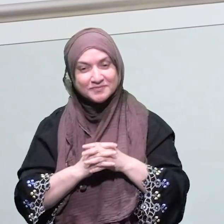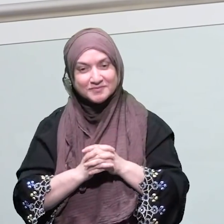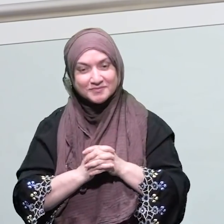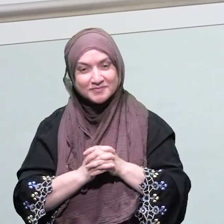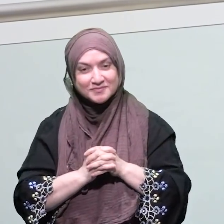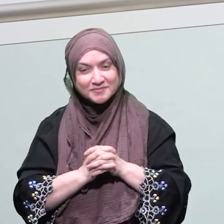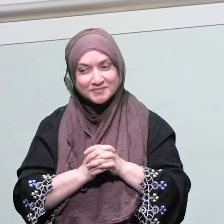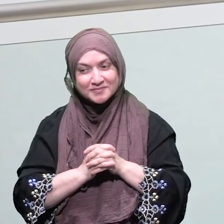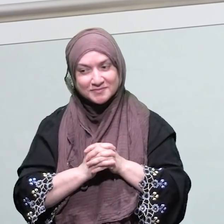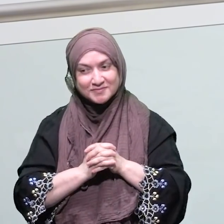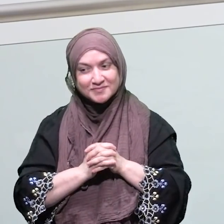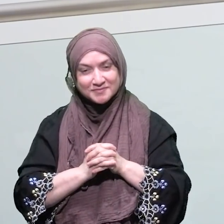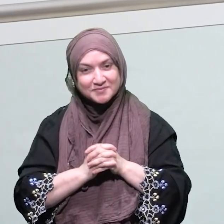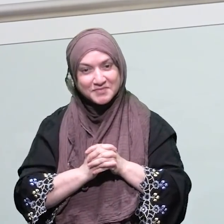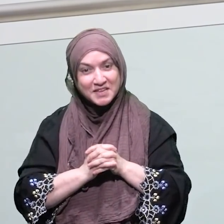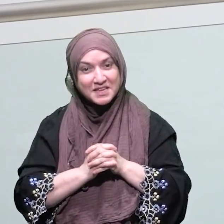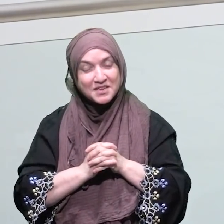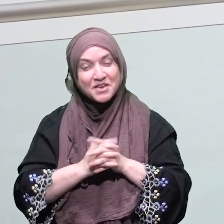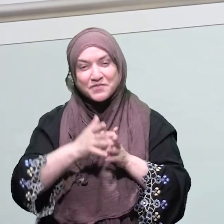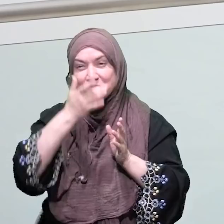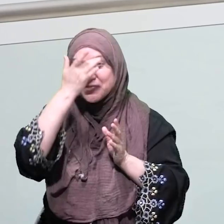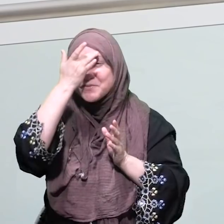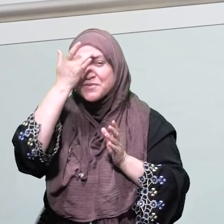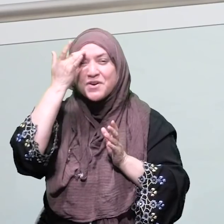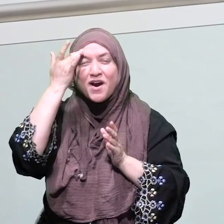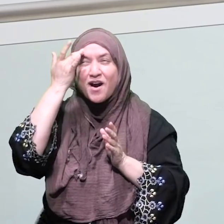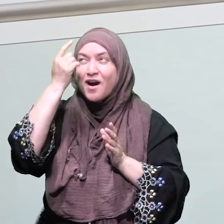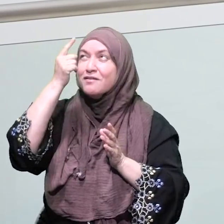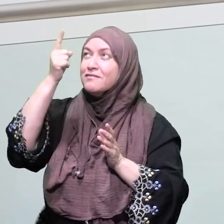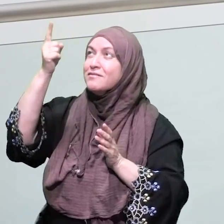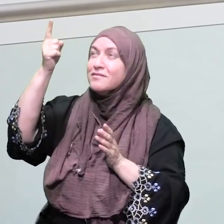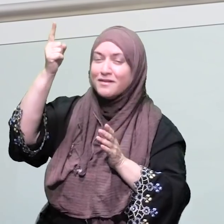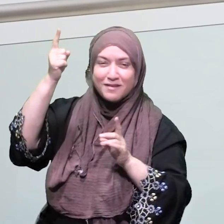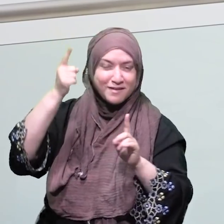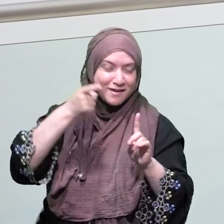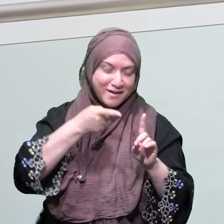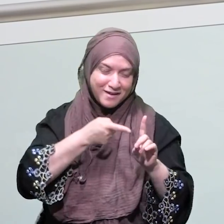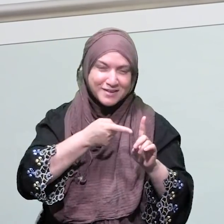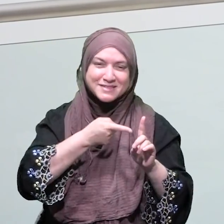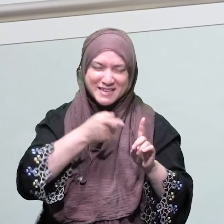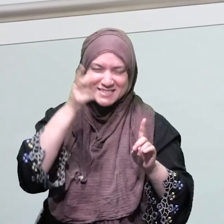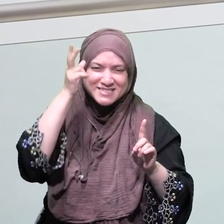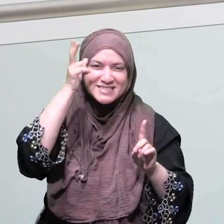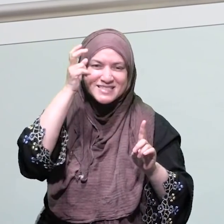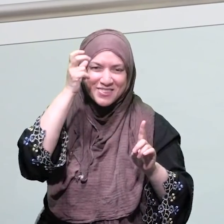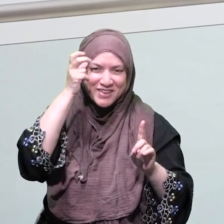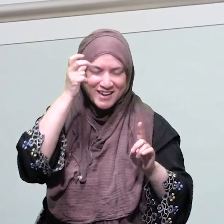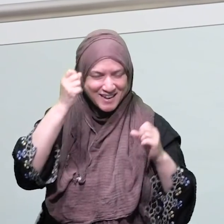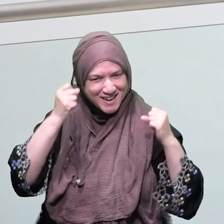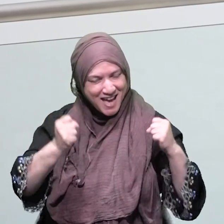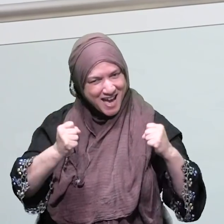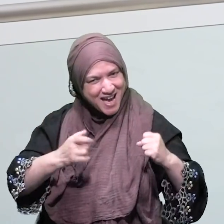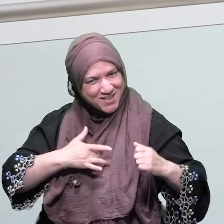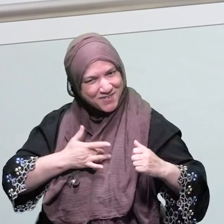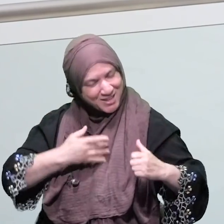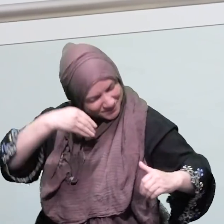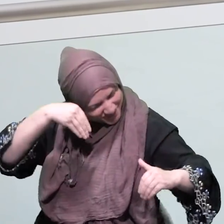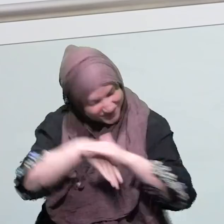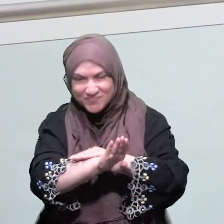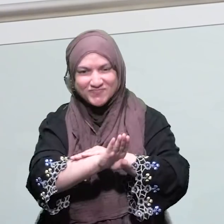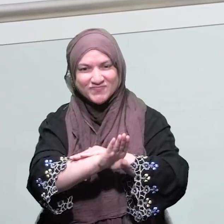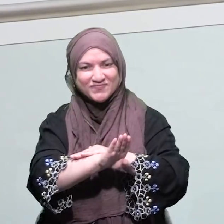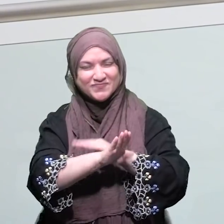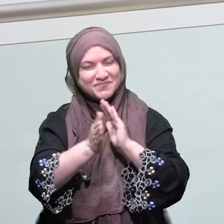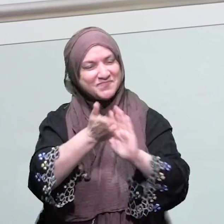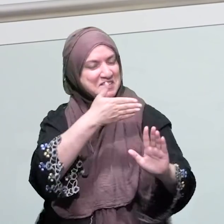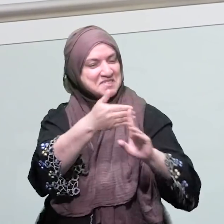is al-waswas al-khannas, the whisperer and the one who retreats. He waits for the moment that you forget Allah